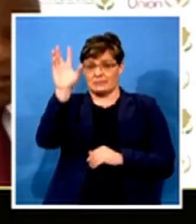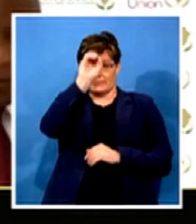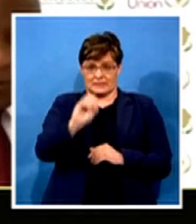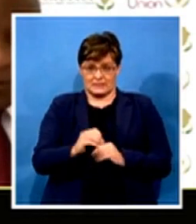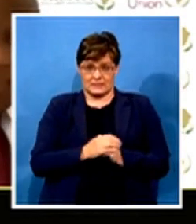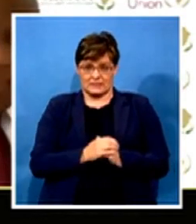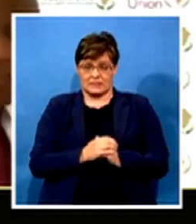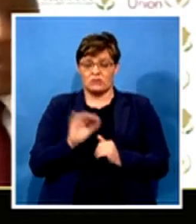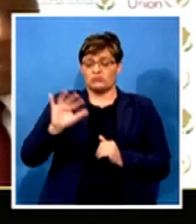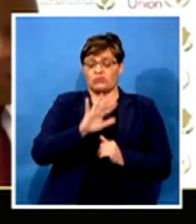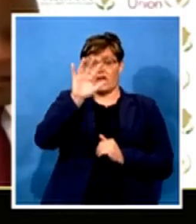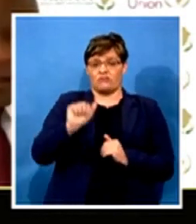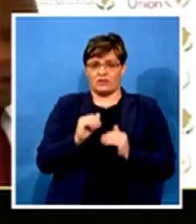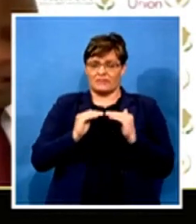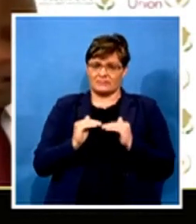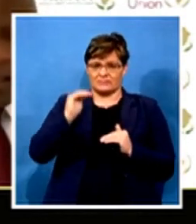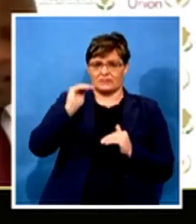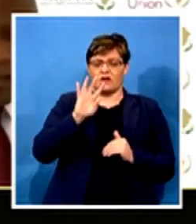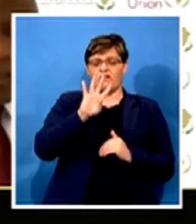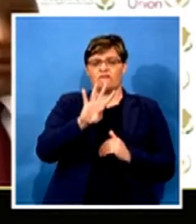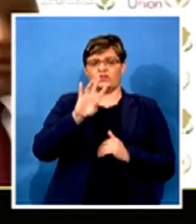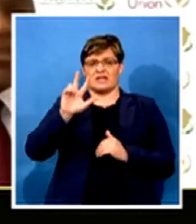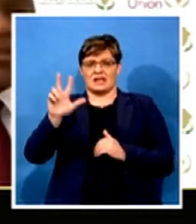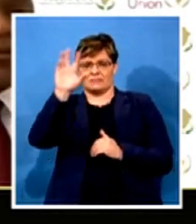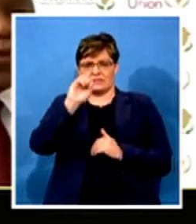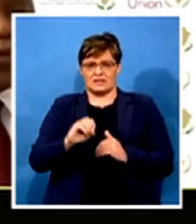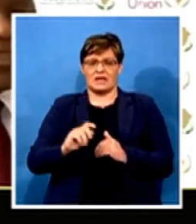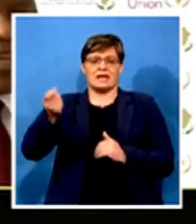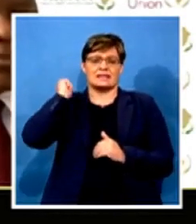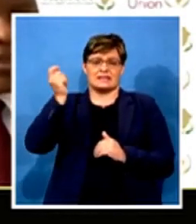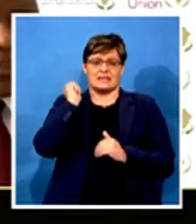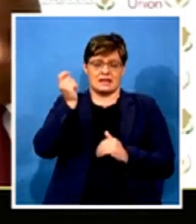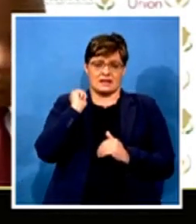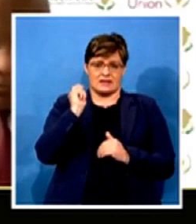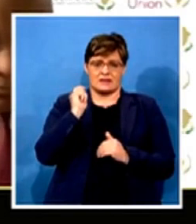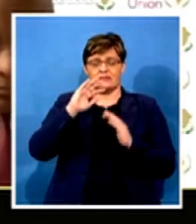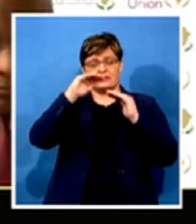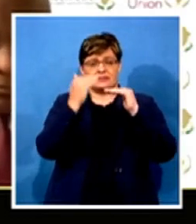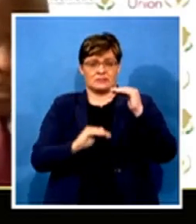increase of 48%, and Kenya, a decrease of 29%.